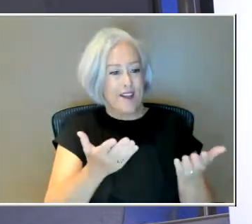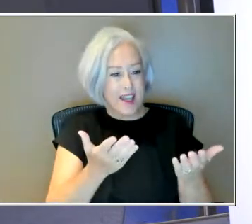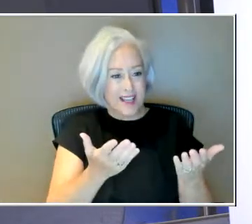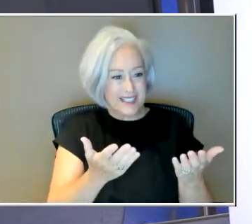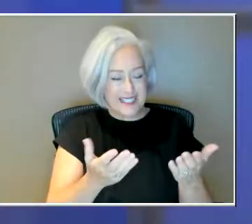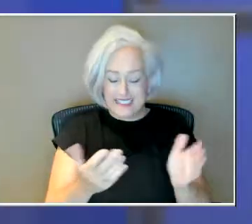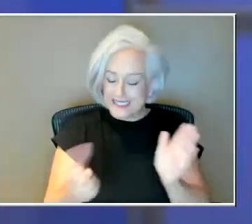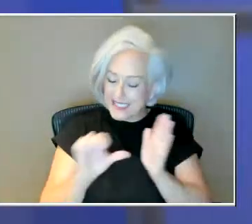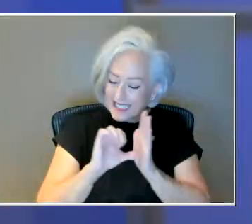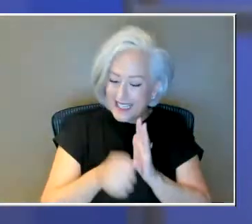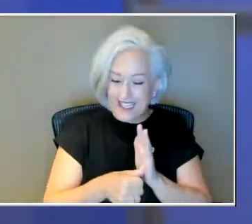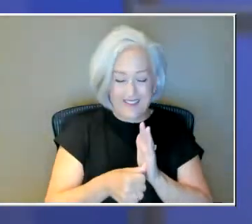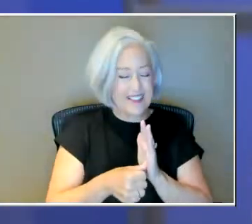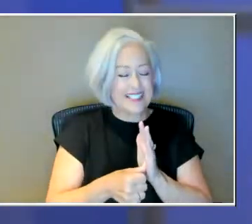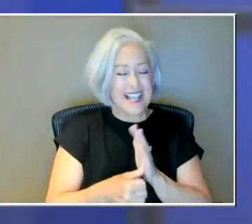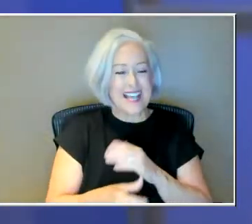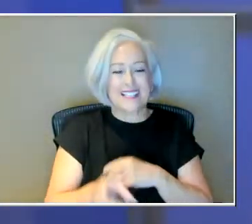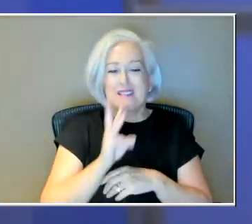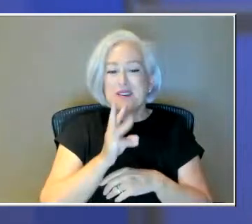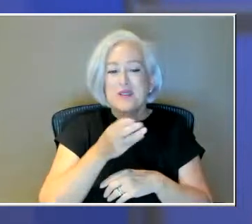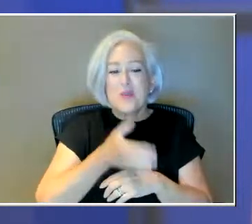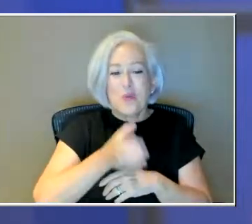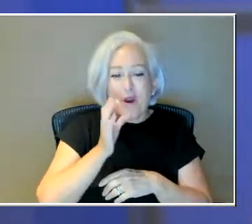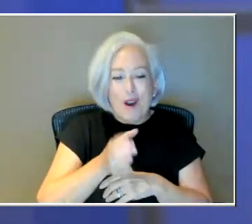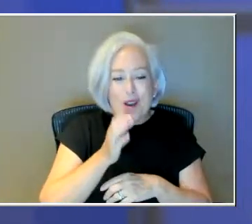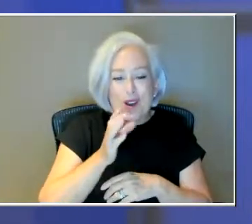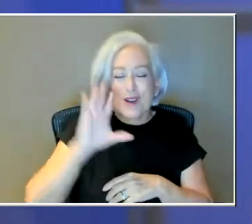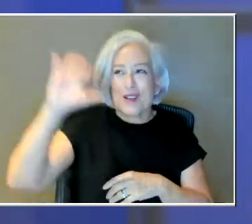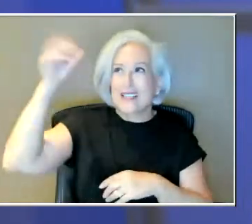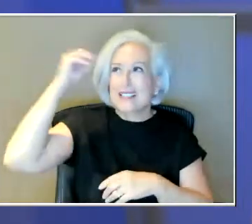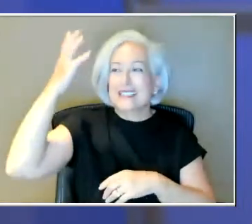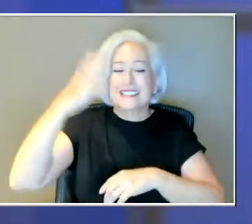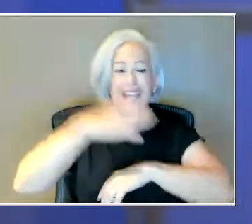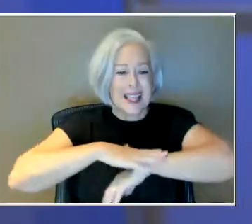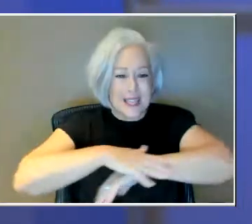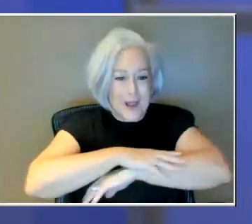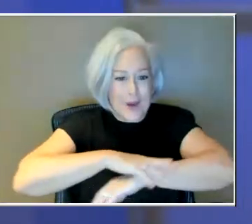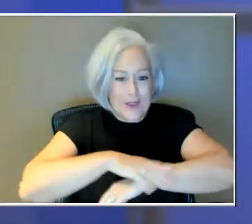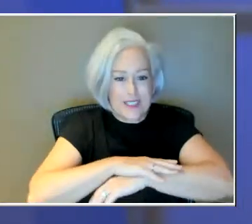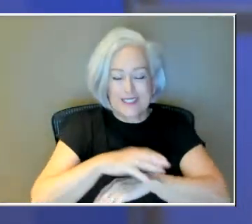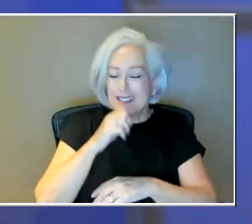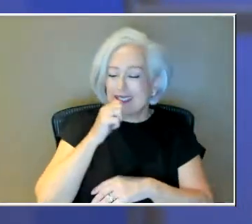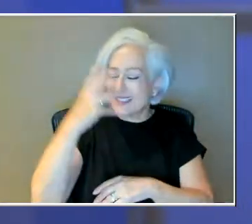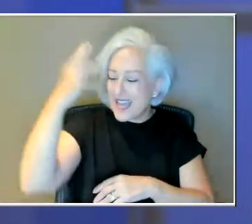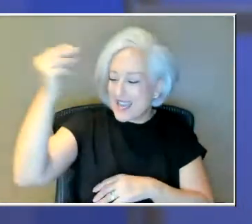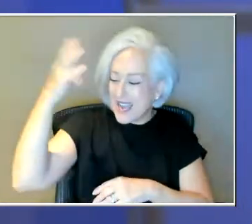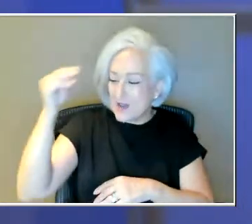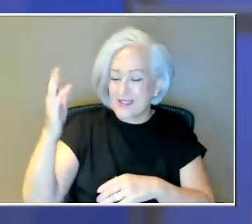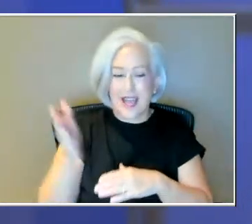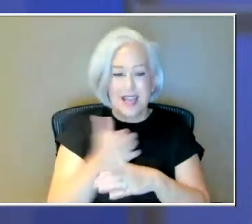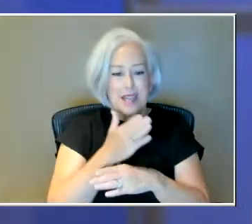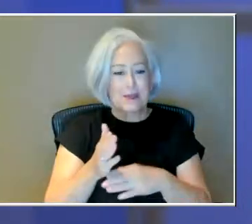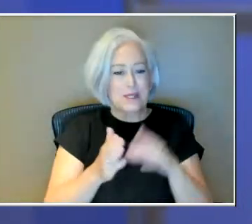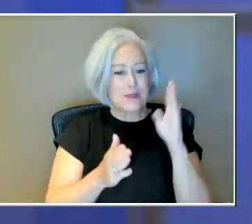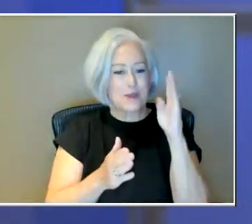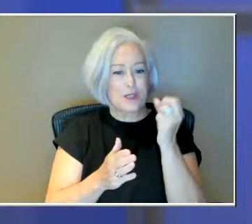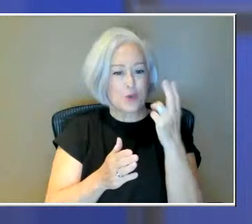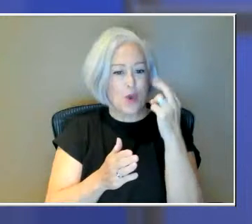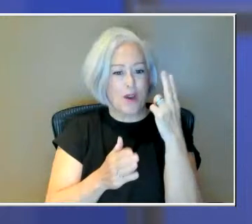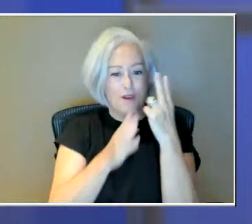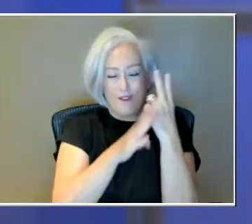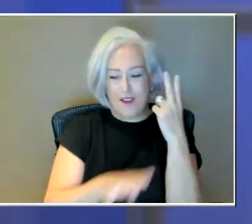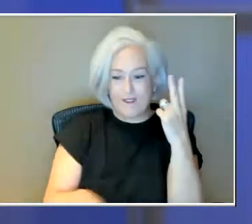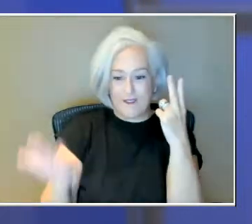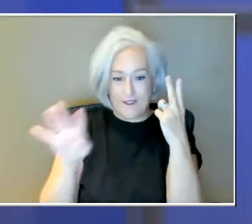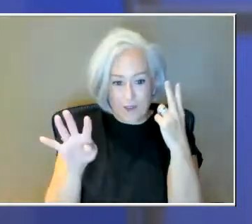hydrate, wear your sunscreen, try not to be outside during those peak temperatures and hottest times of the day. And if you do have any questions about